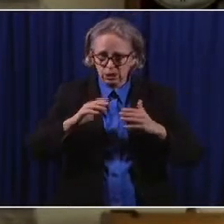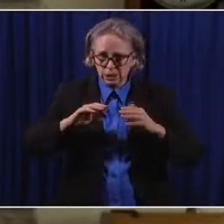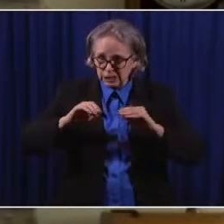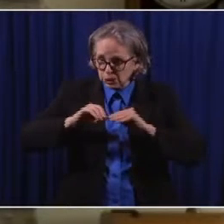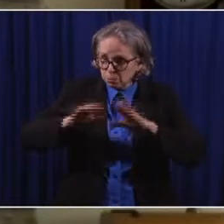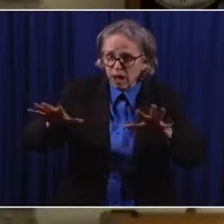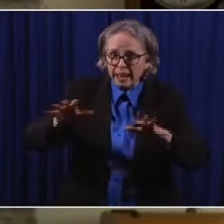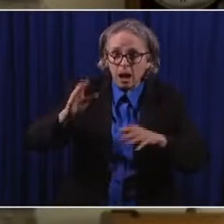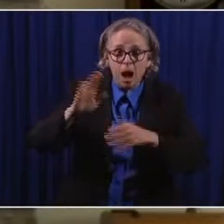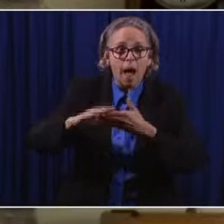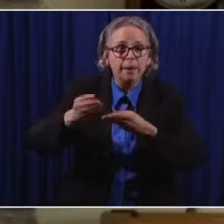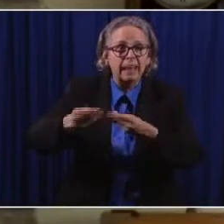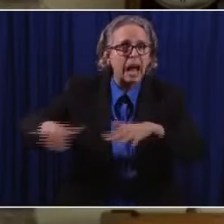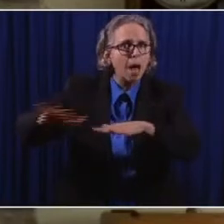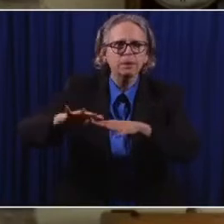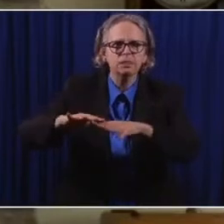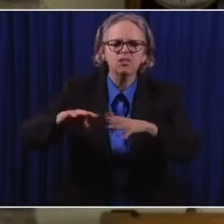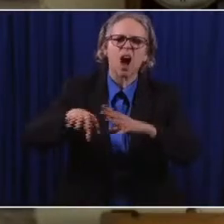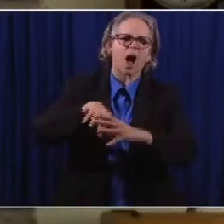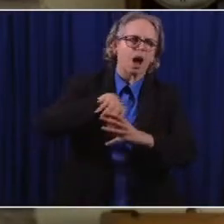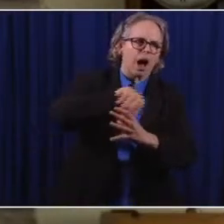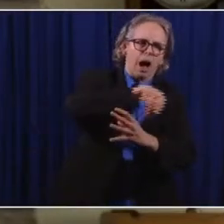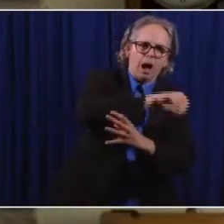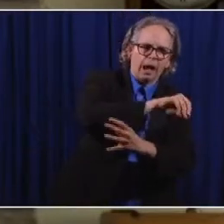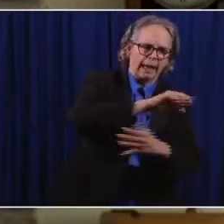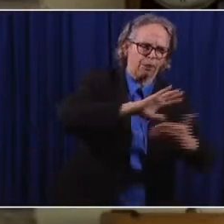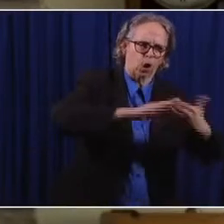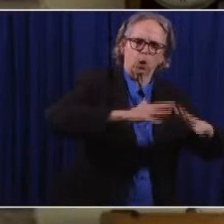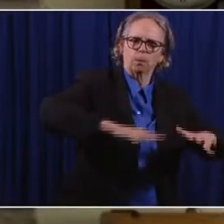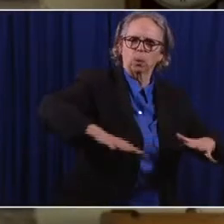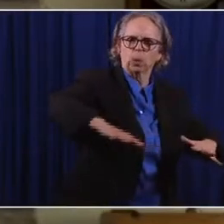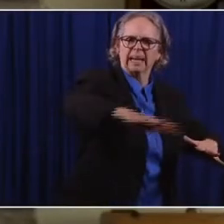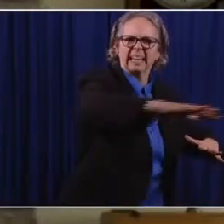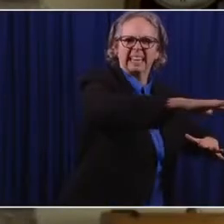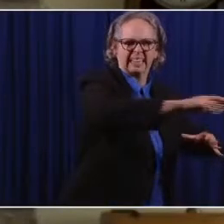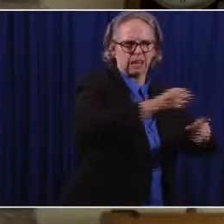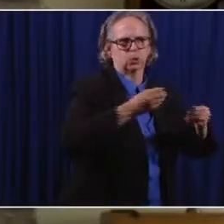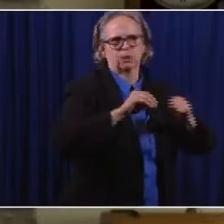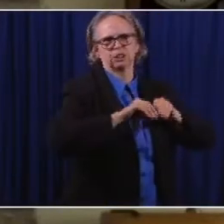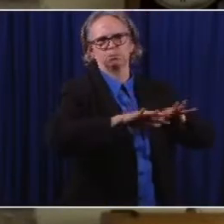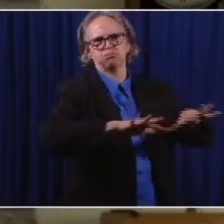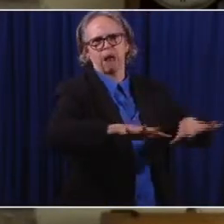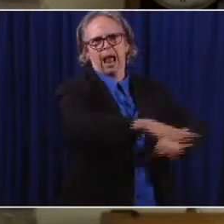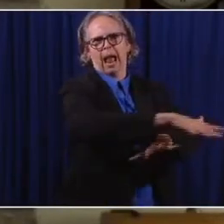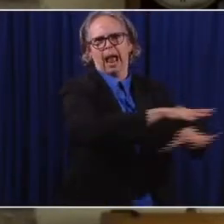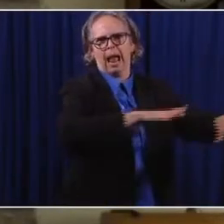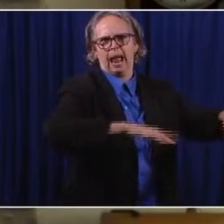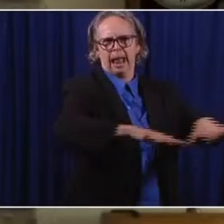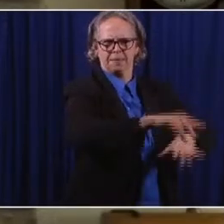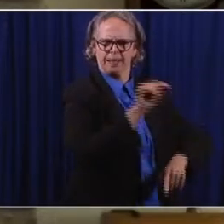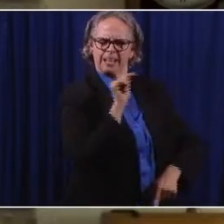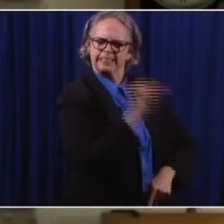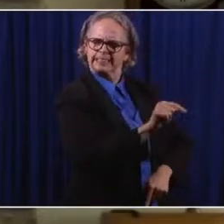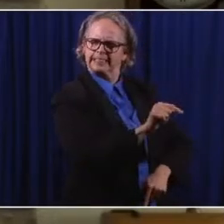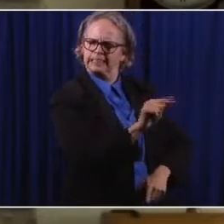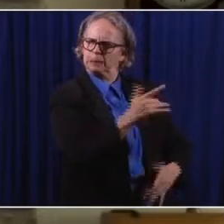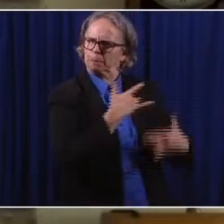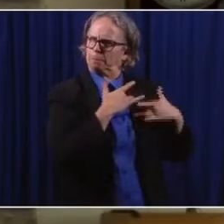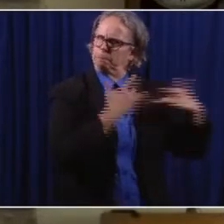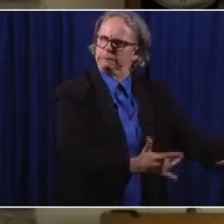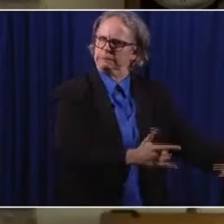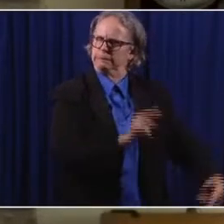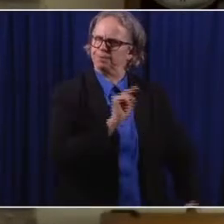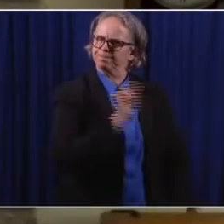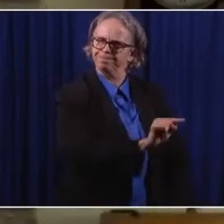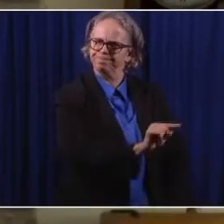not what's going on so much on campus, but off campus continue to impact the county's number of cases.